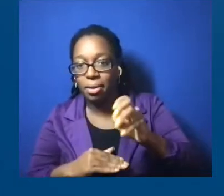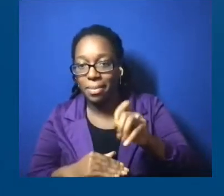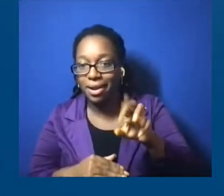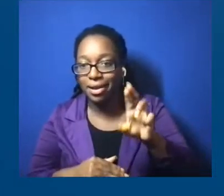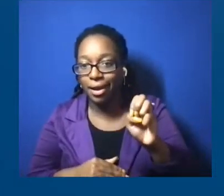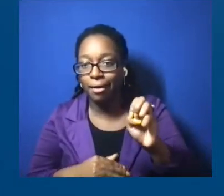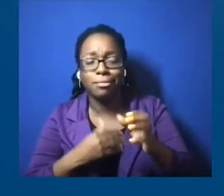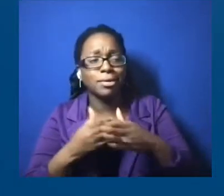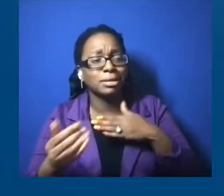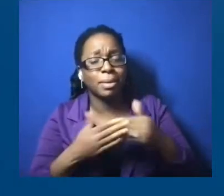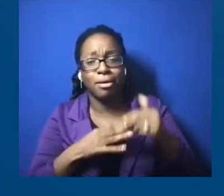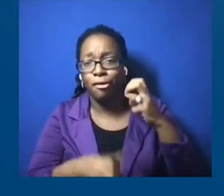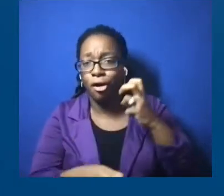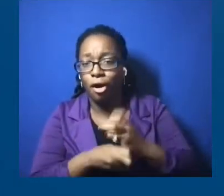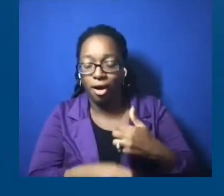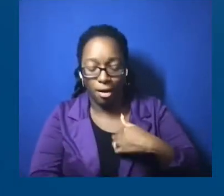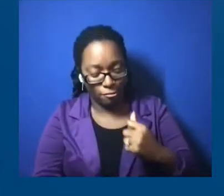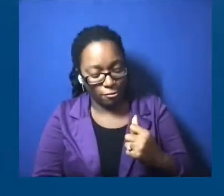am, I'm never going to give in.